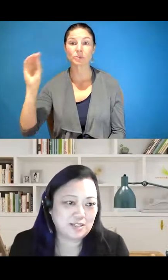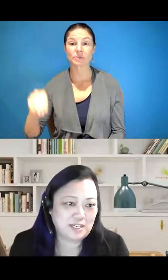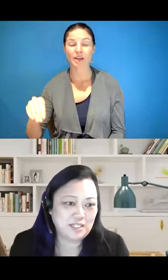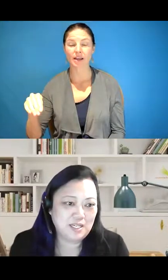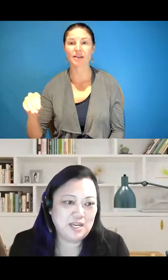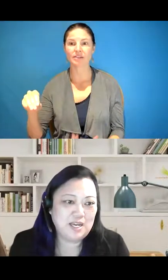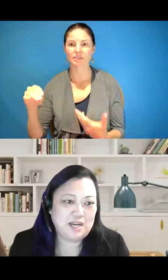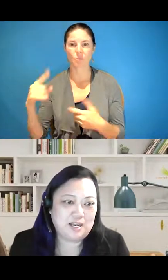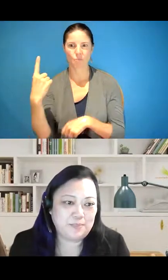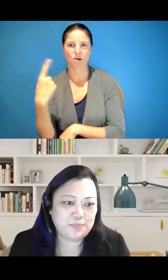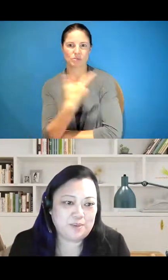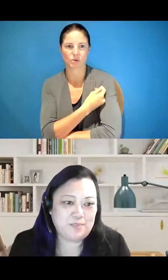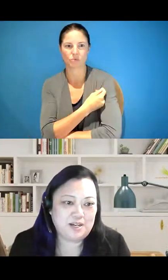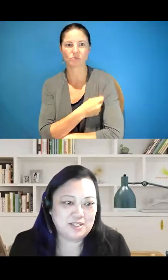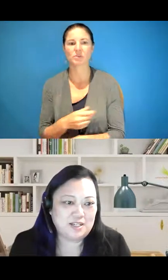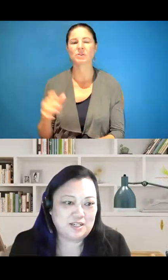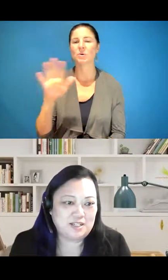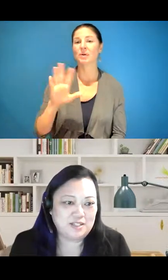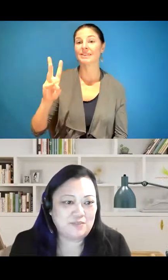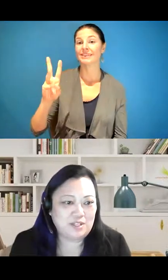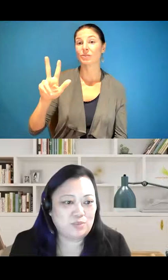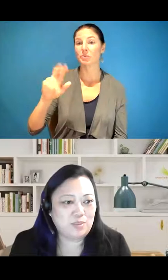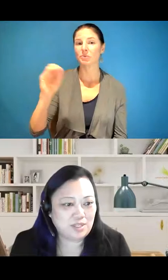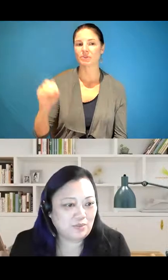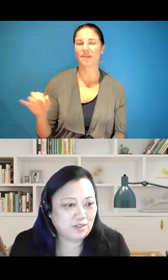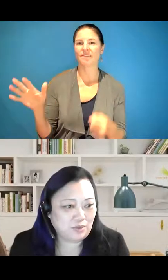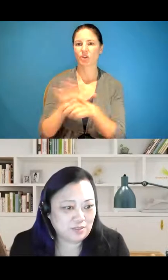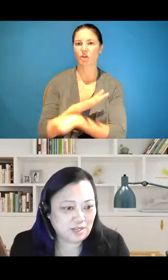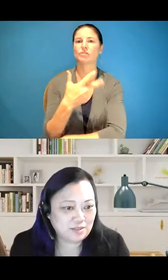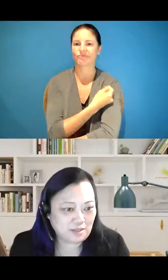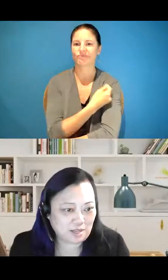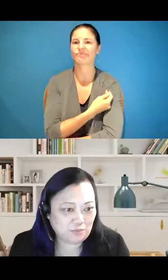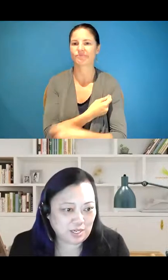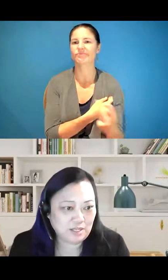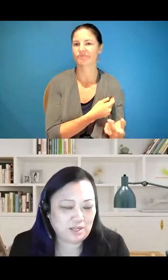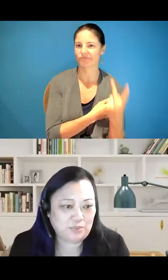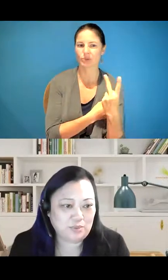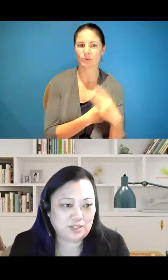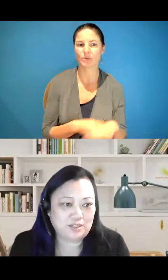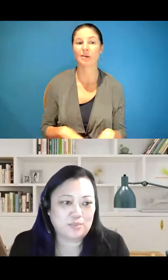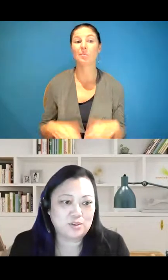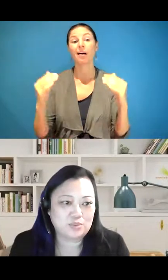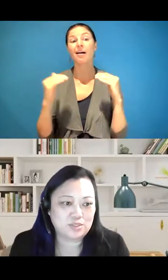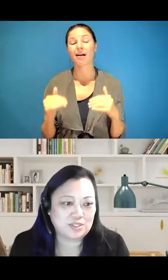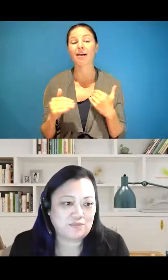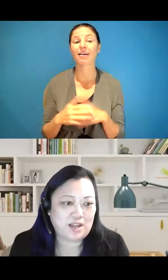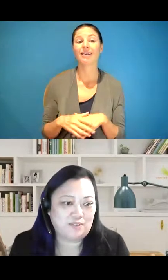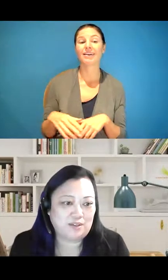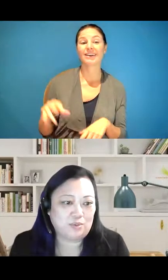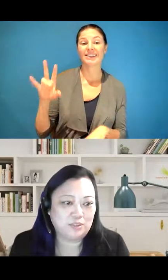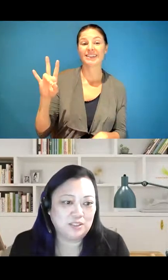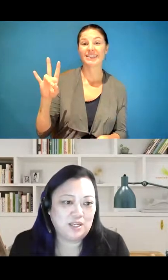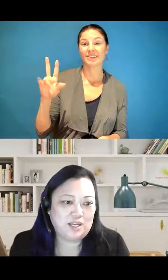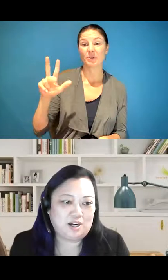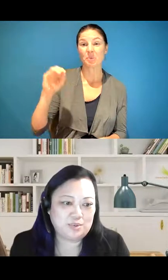fully vaccinated. But 73% of all the COVID deaths in California, when you look at the numbers, were 65